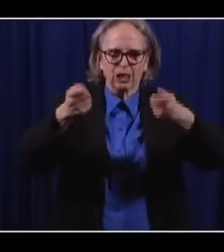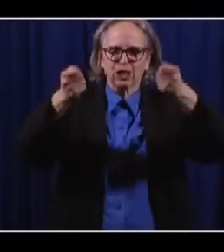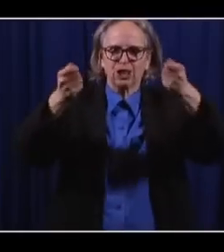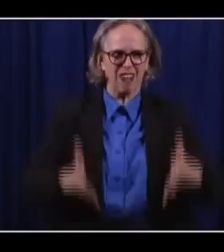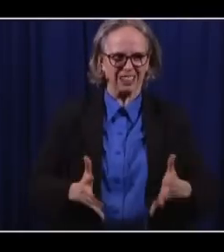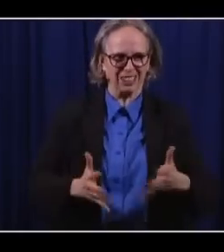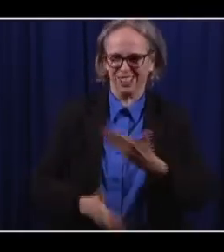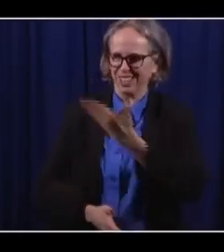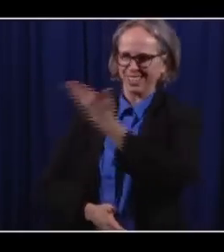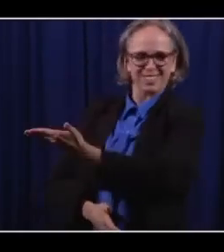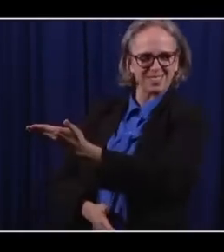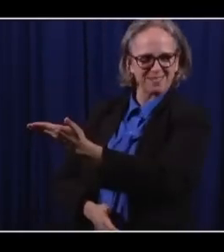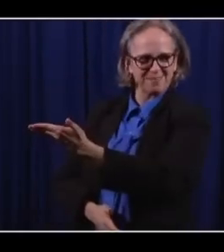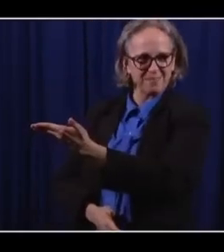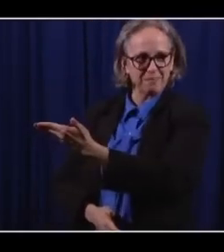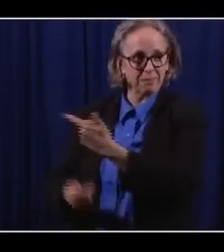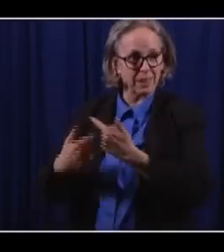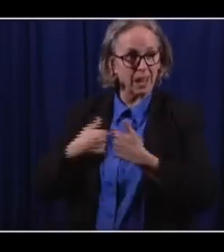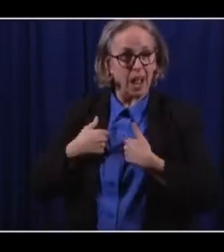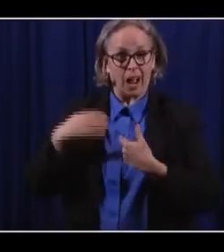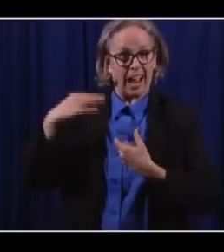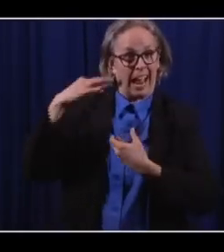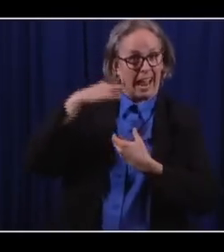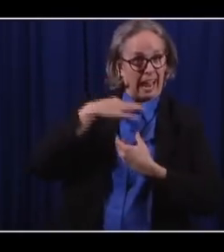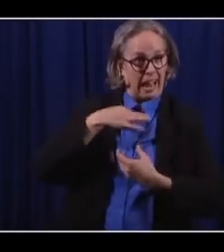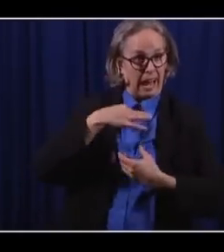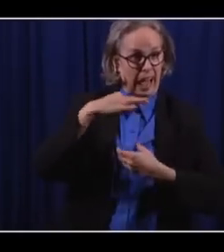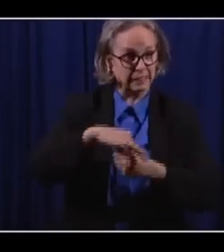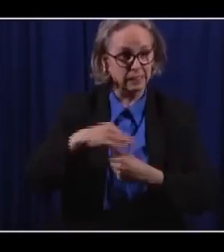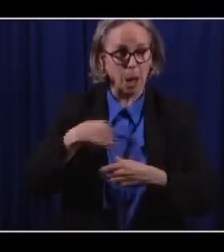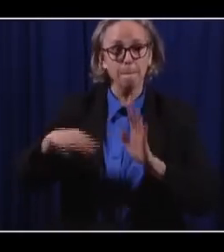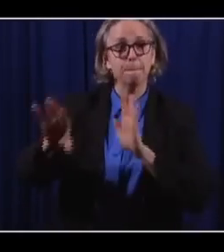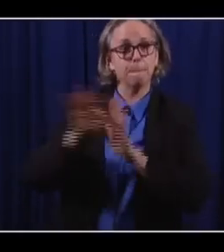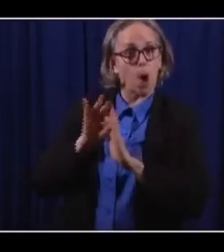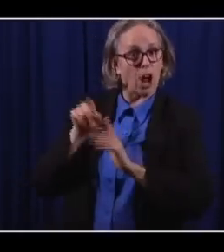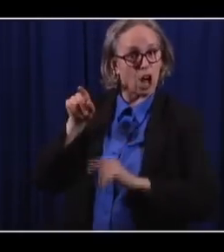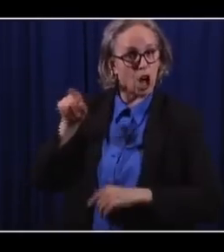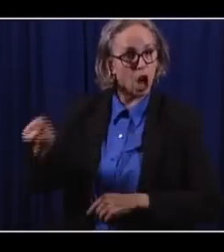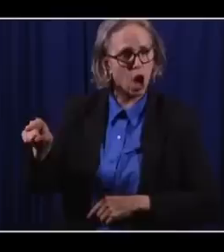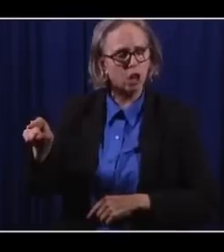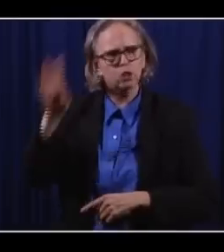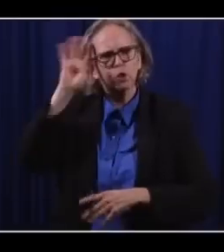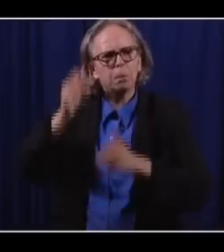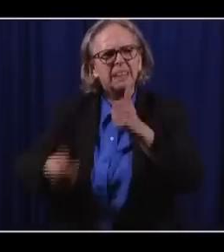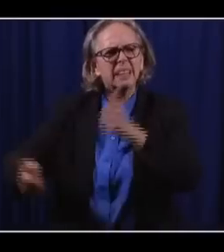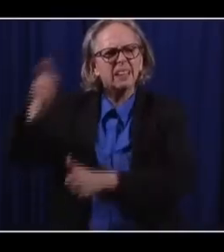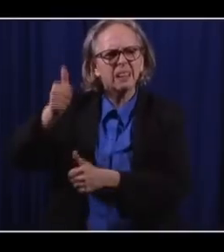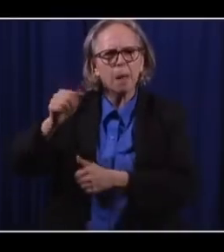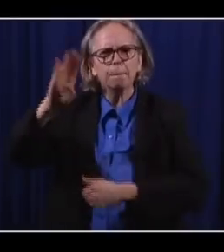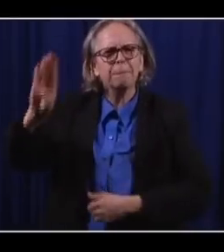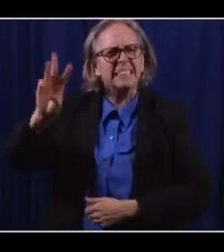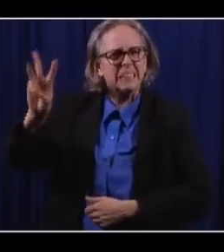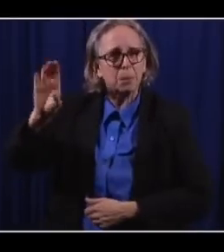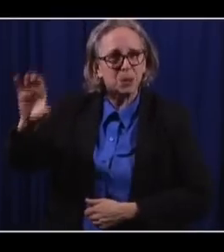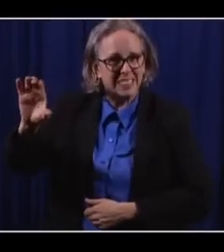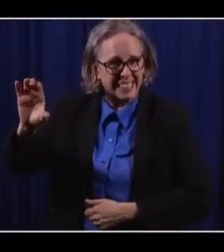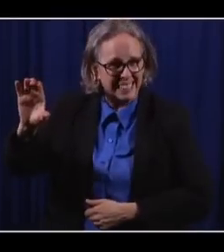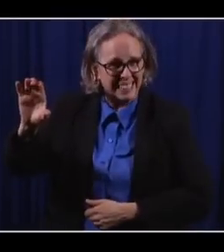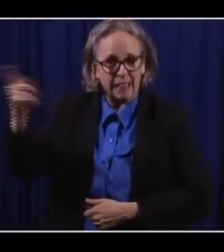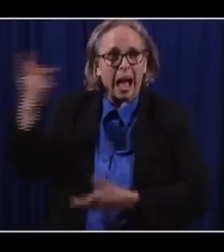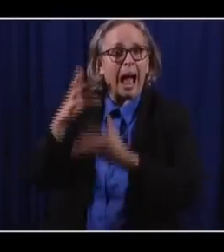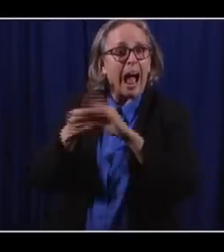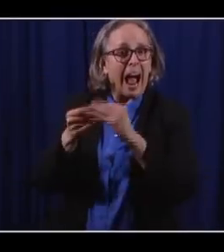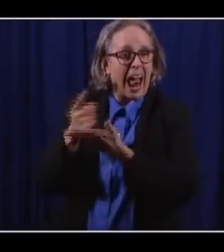After I was elected, I appointed her to serve as our director of the Bureau of Workers' Compensation, BWC. She has done